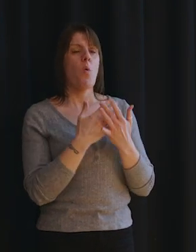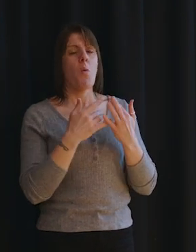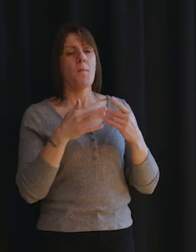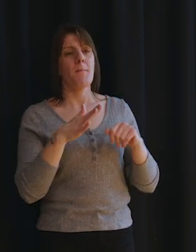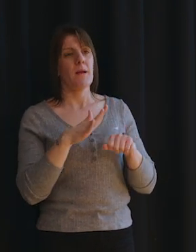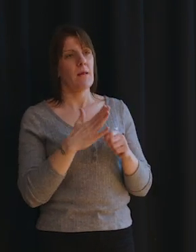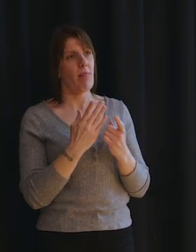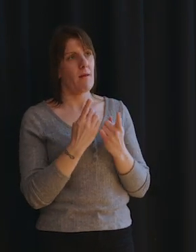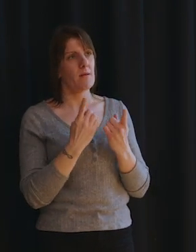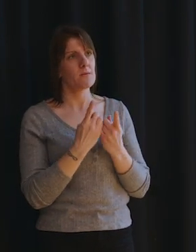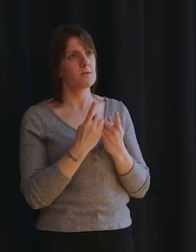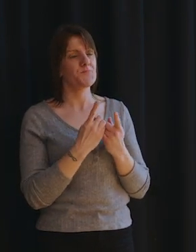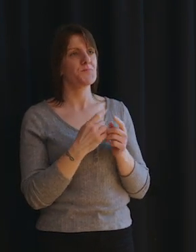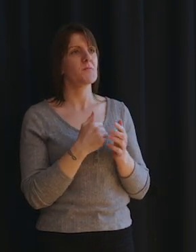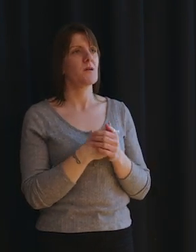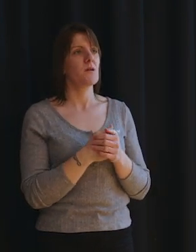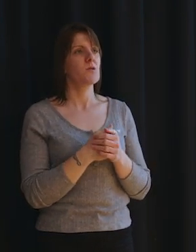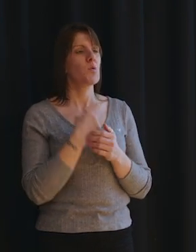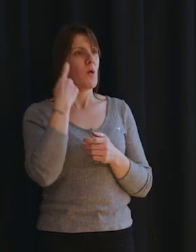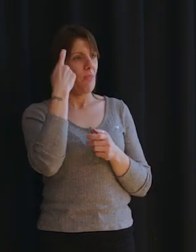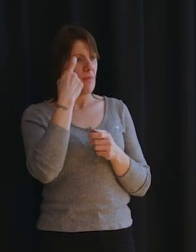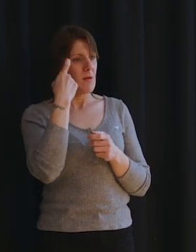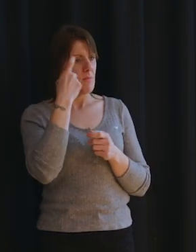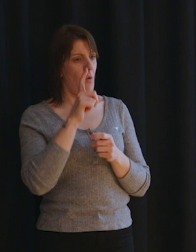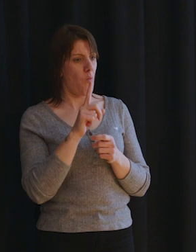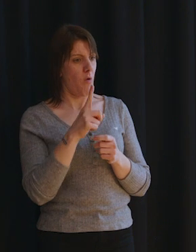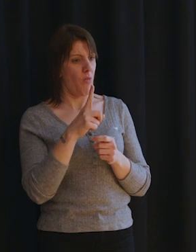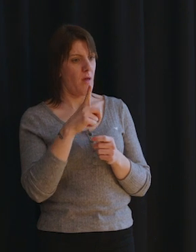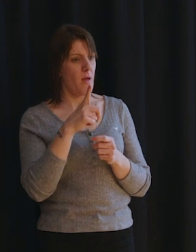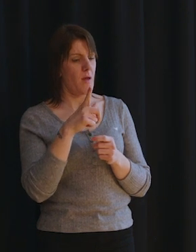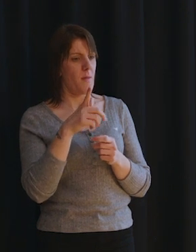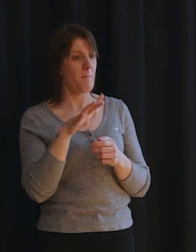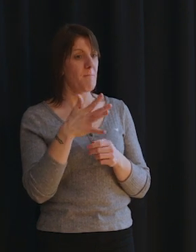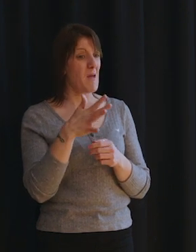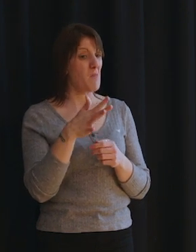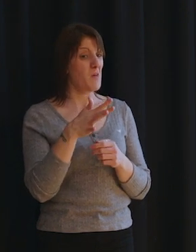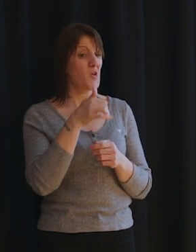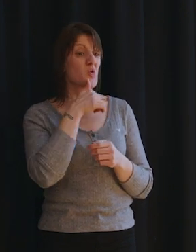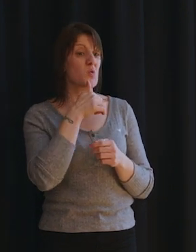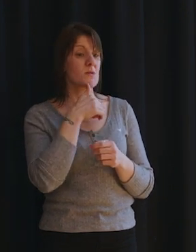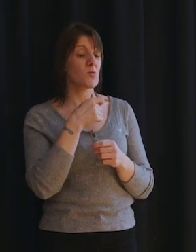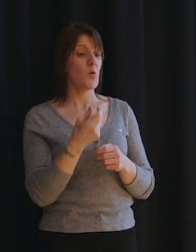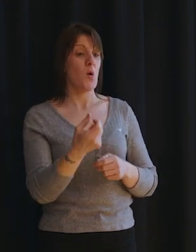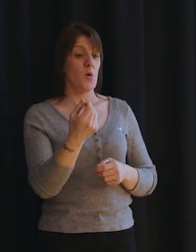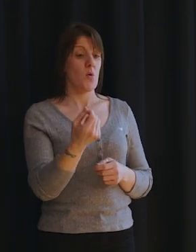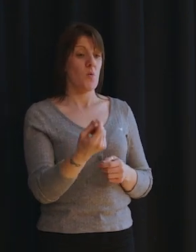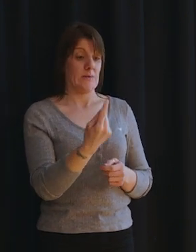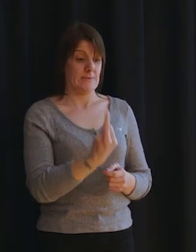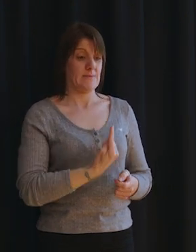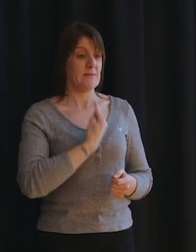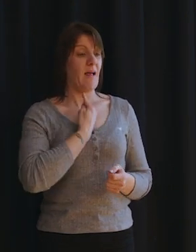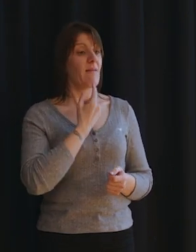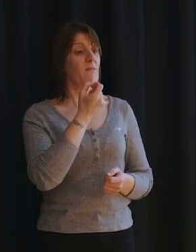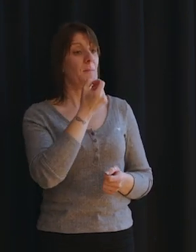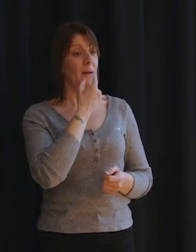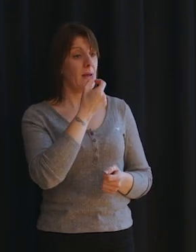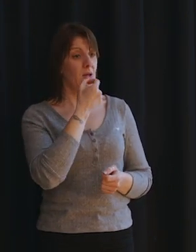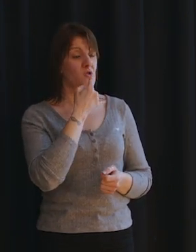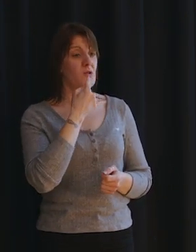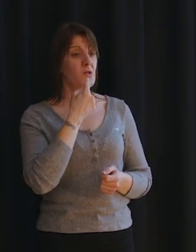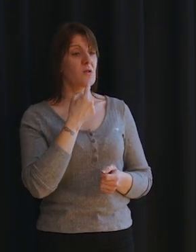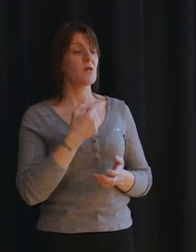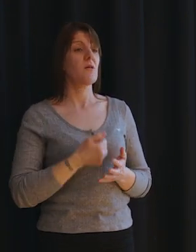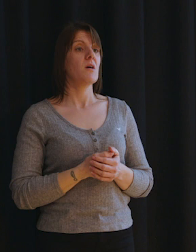talked about in terms of thinking about why they might use, in terms of kind of self-medicate. We talked about young people often